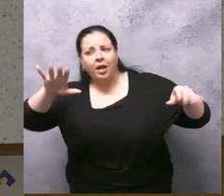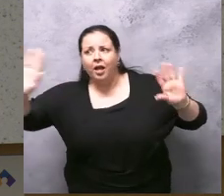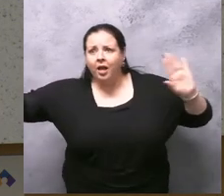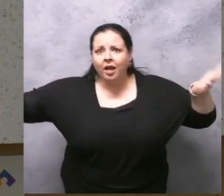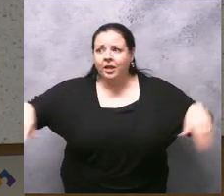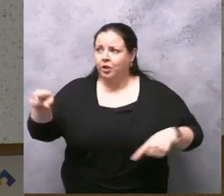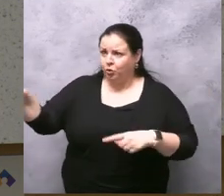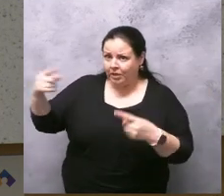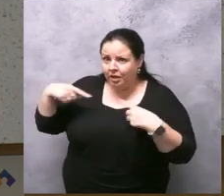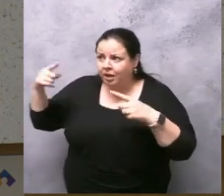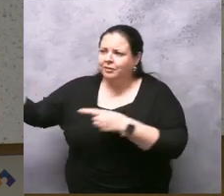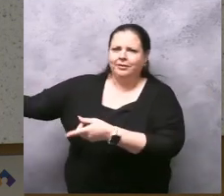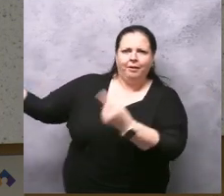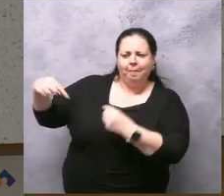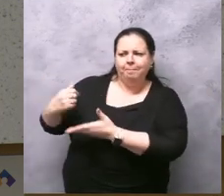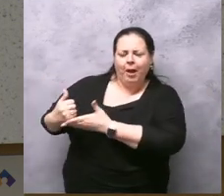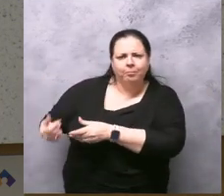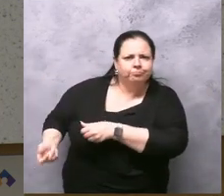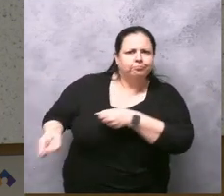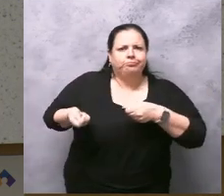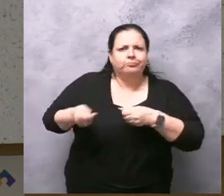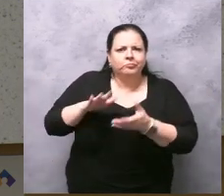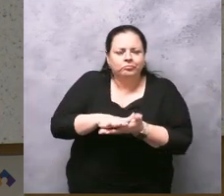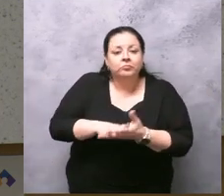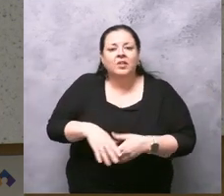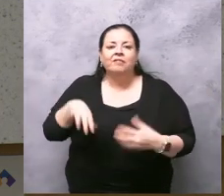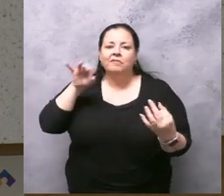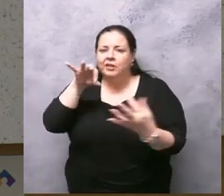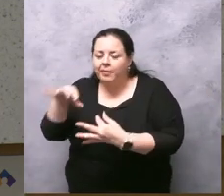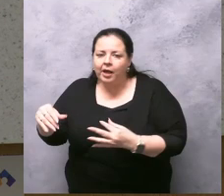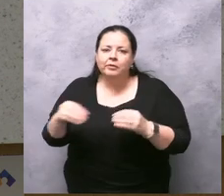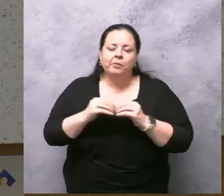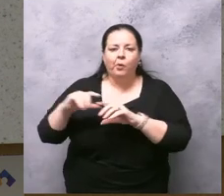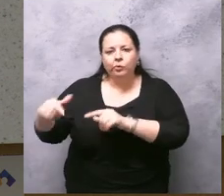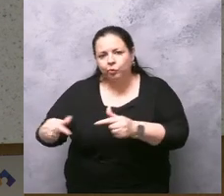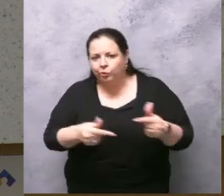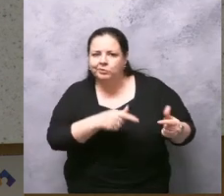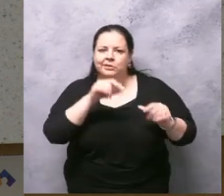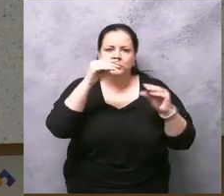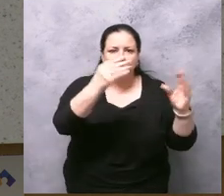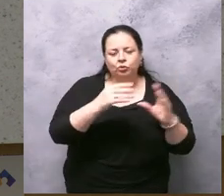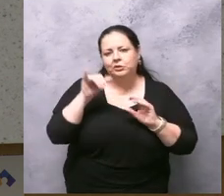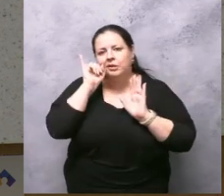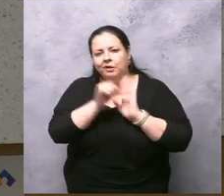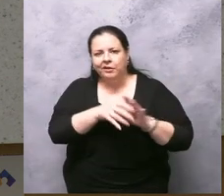highly effective in our school district. So we'll continue to gather feedback. We've got some groups of teachers identified